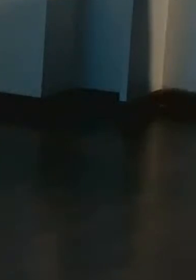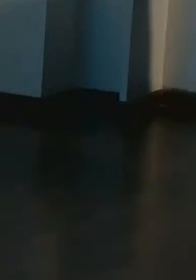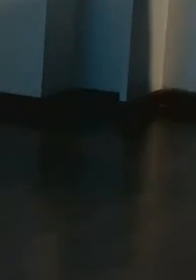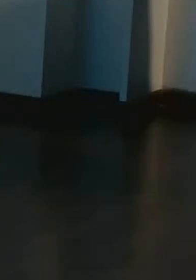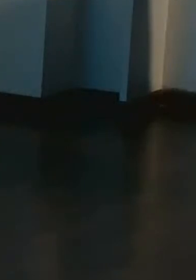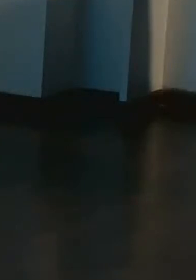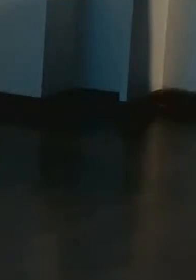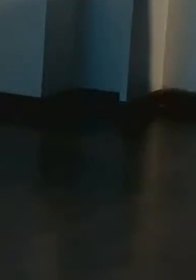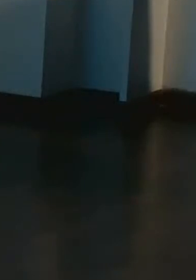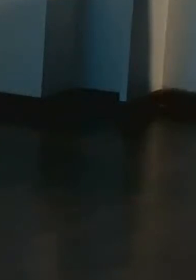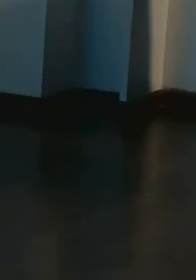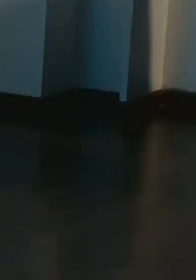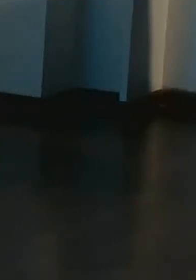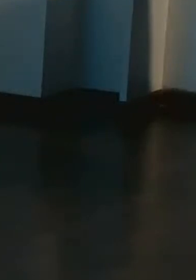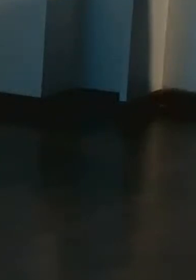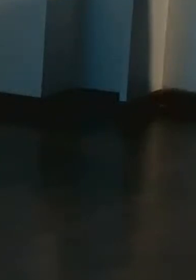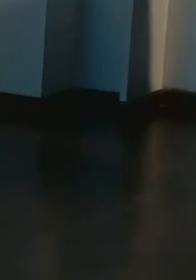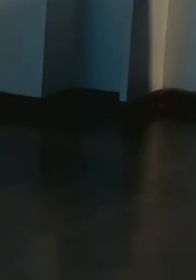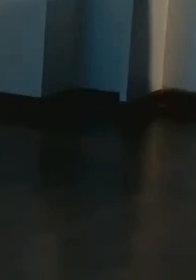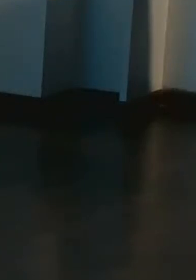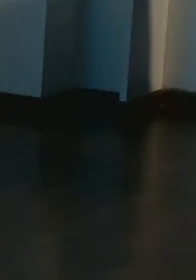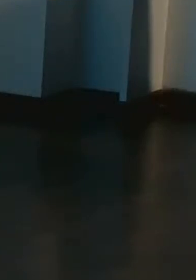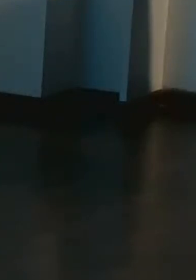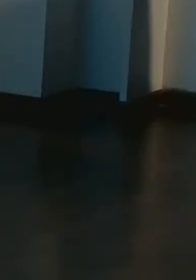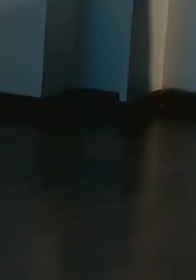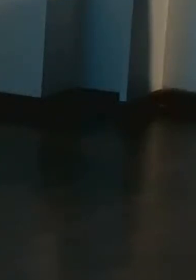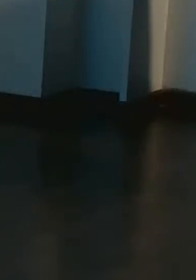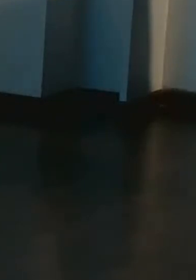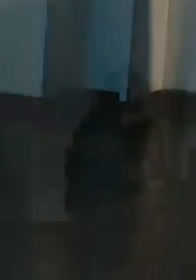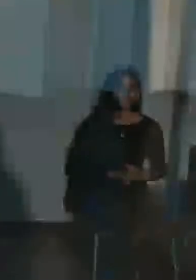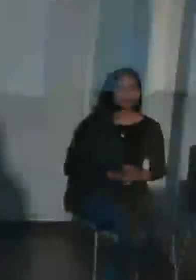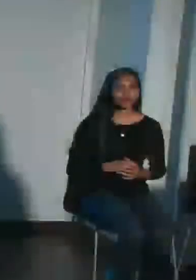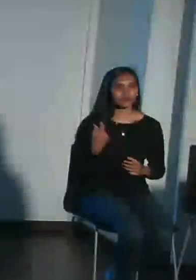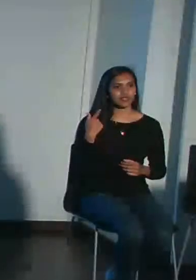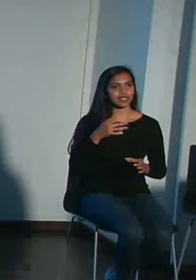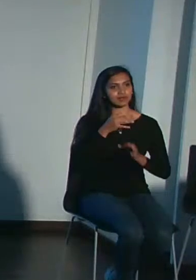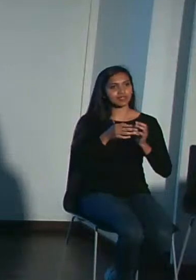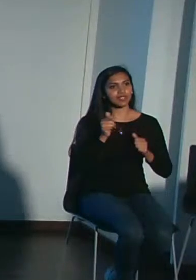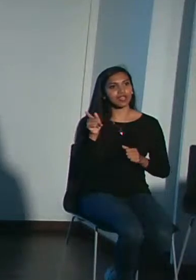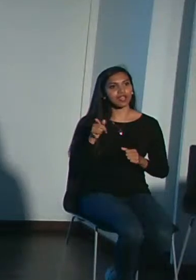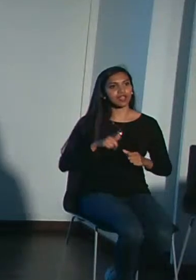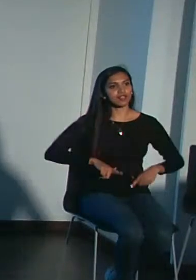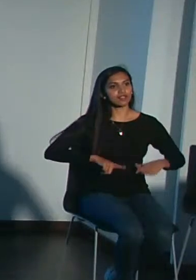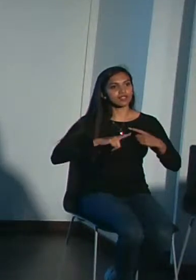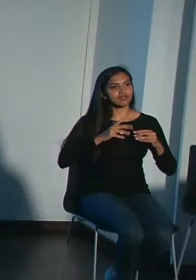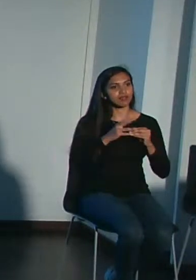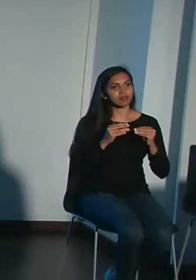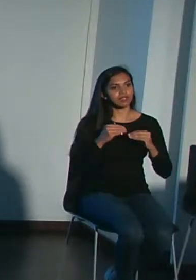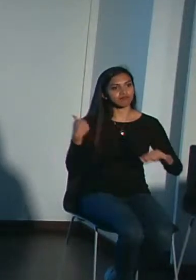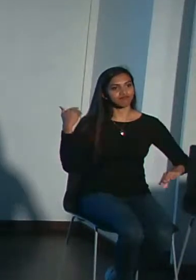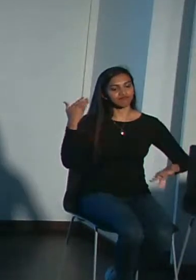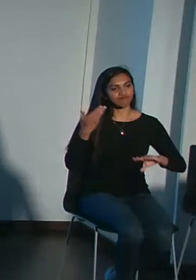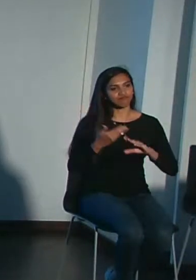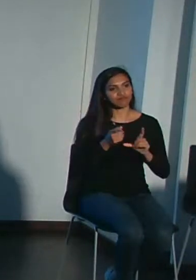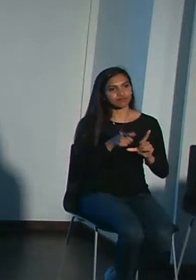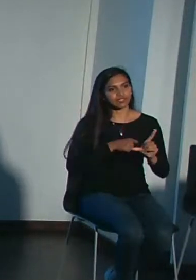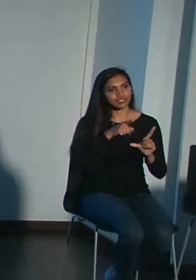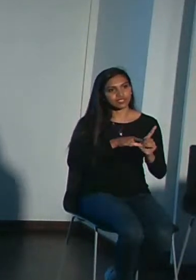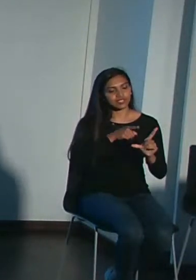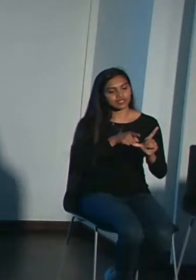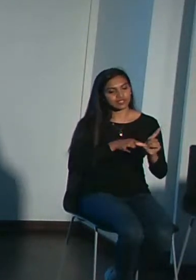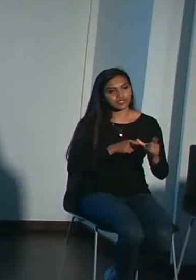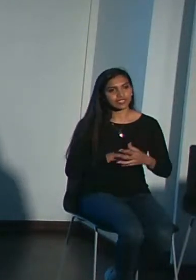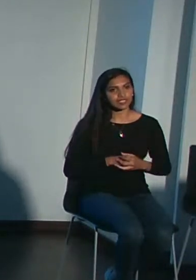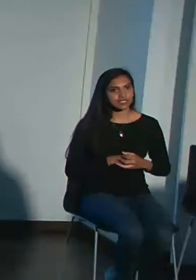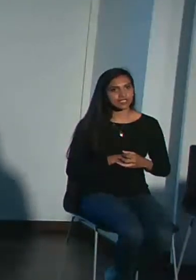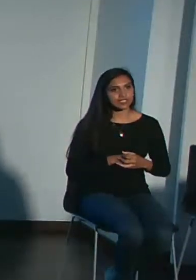How about now? Okay. Yeah, no, I live in Bangalore since a while, I guess. Um,